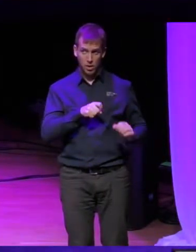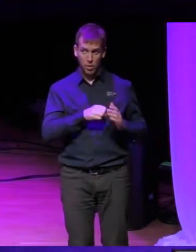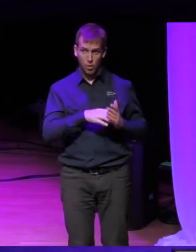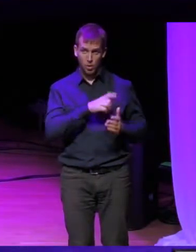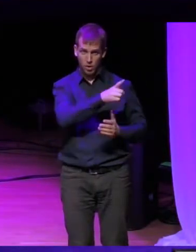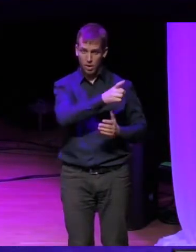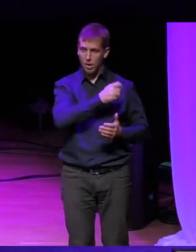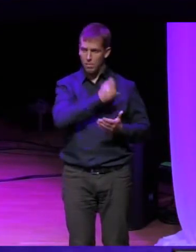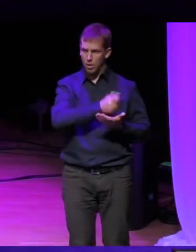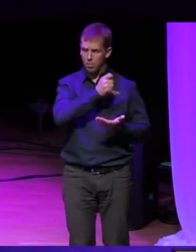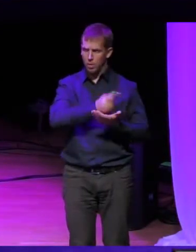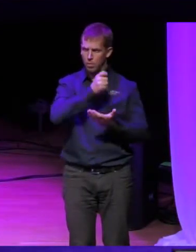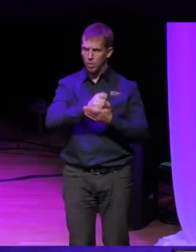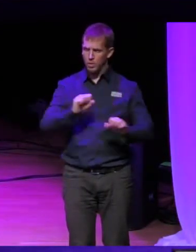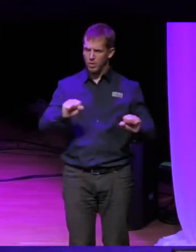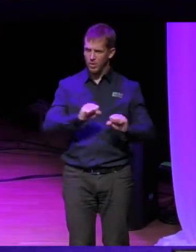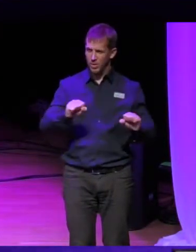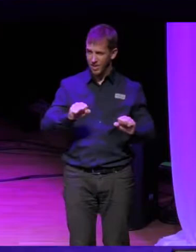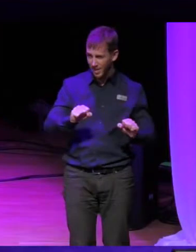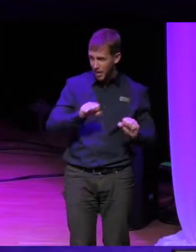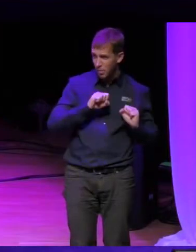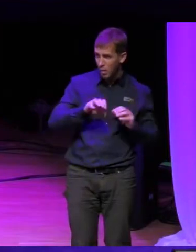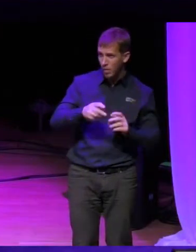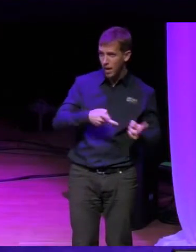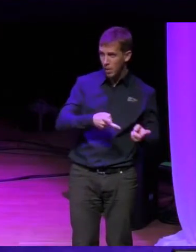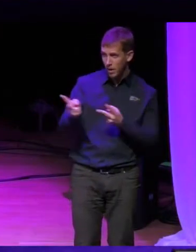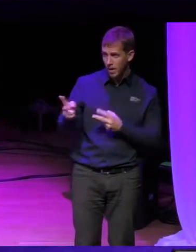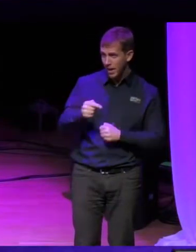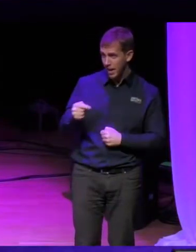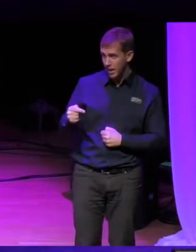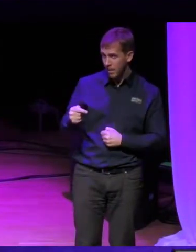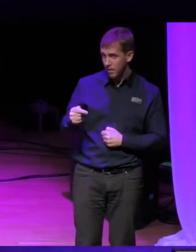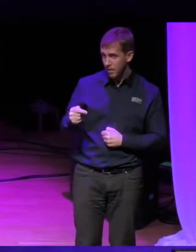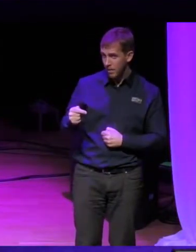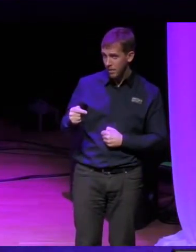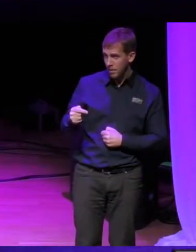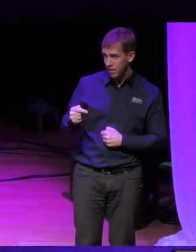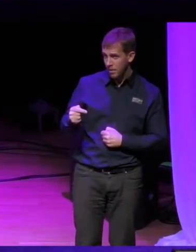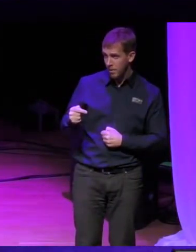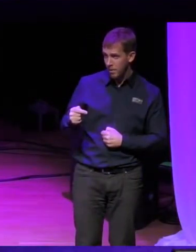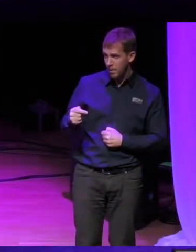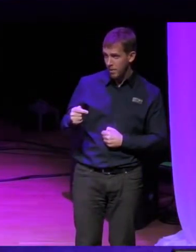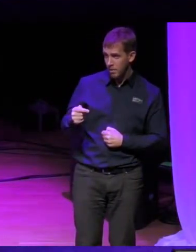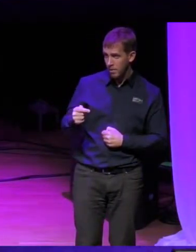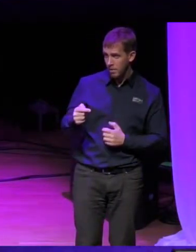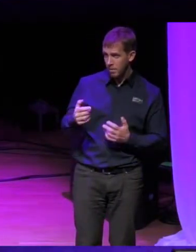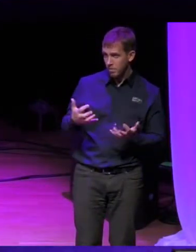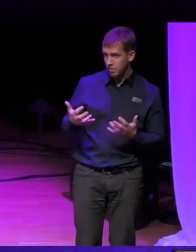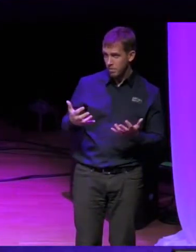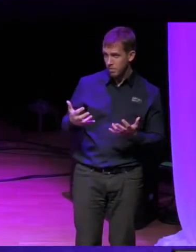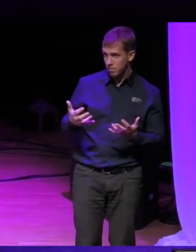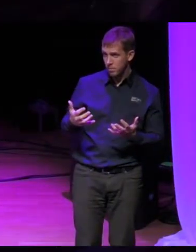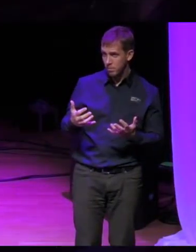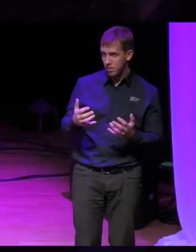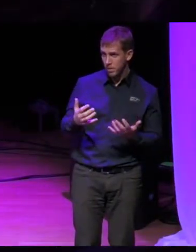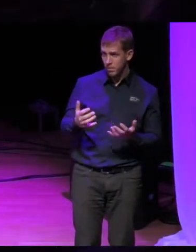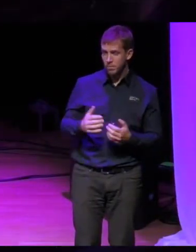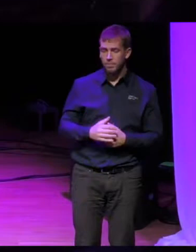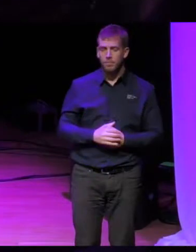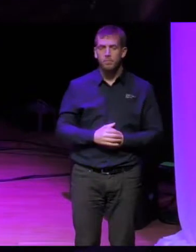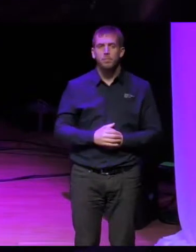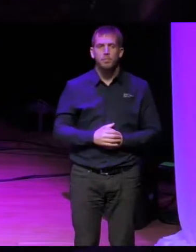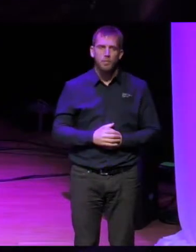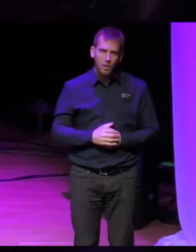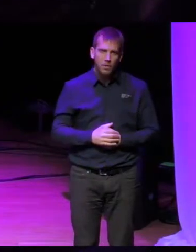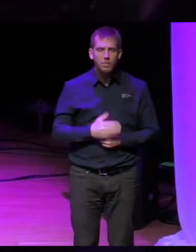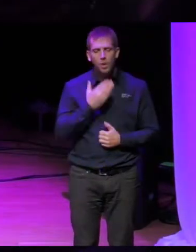and of these decisions, because it can change quickly if they're not challenged, do you think? Yeah,